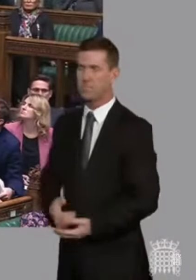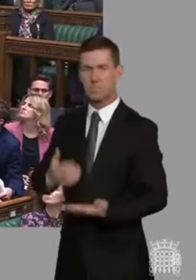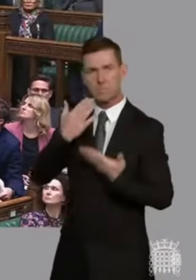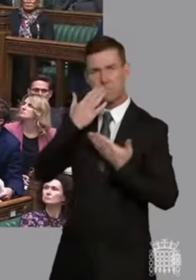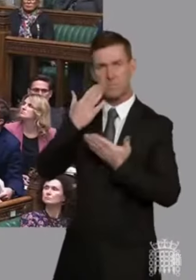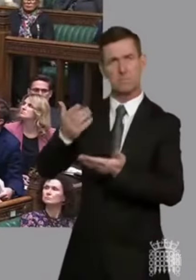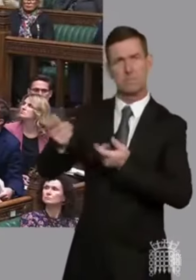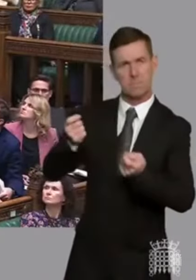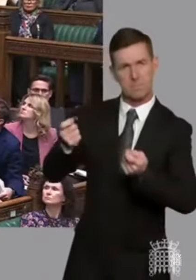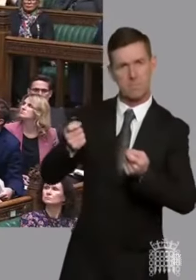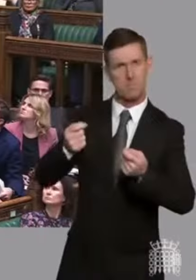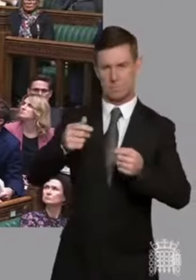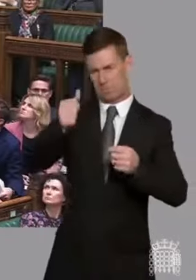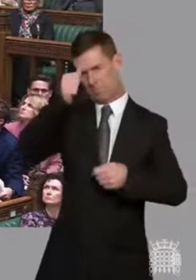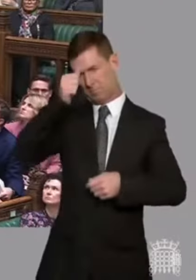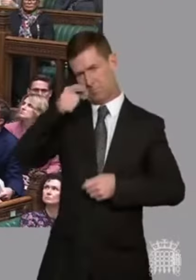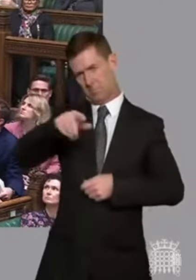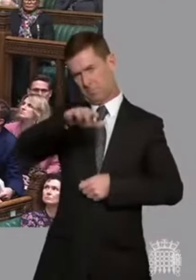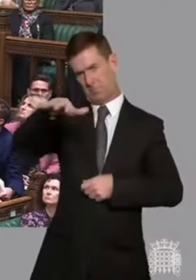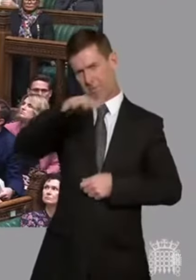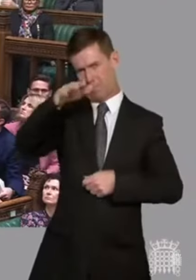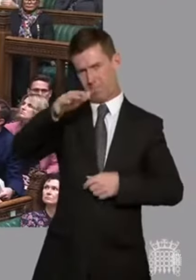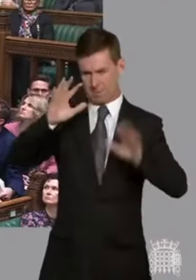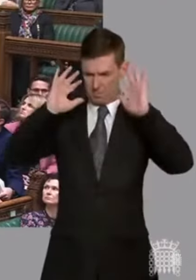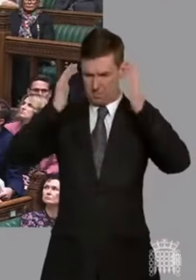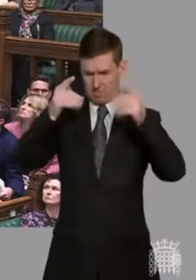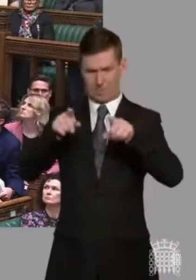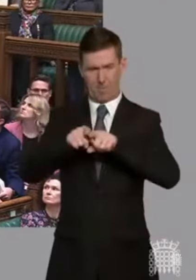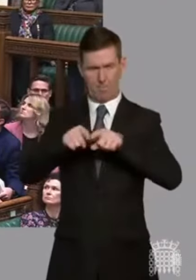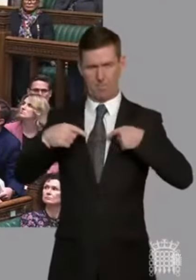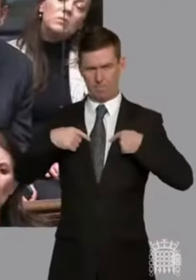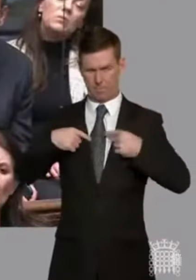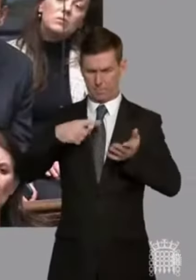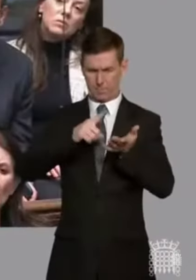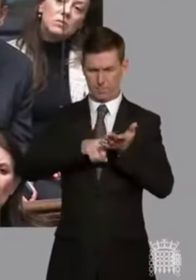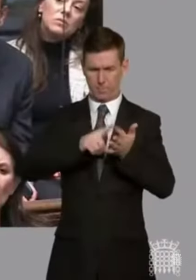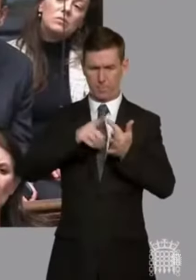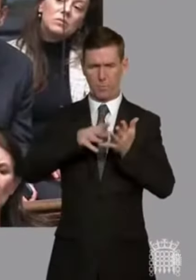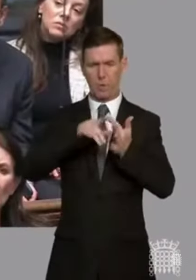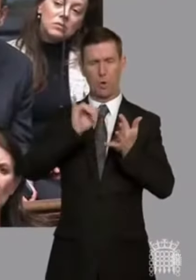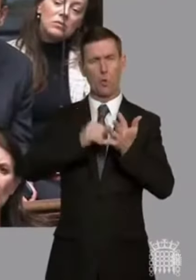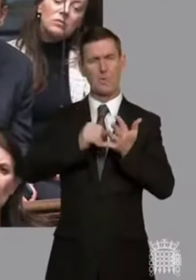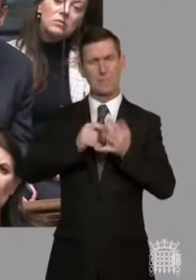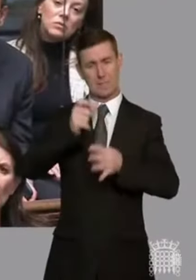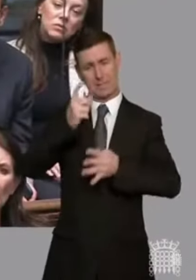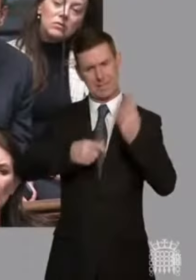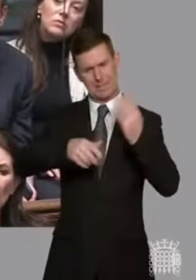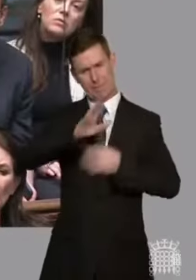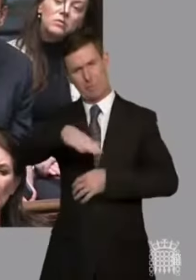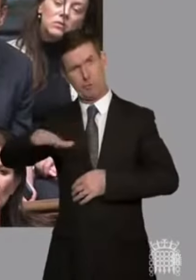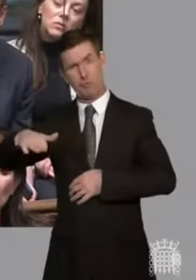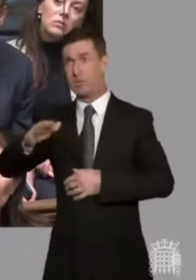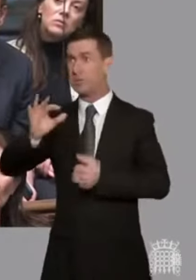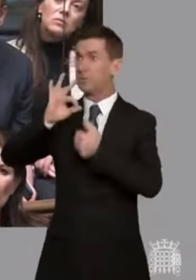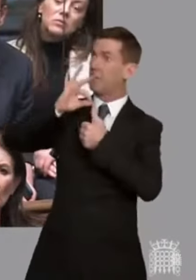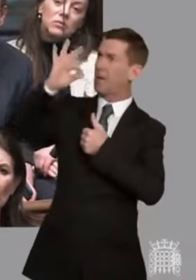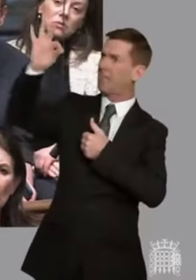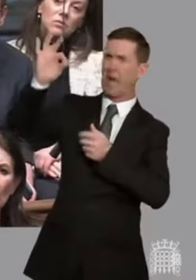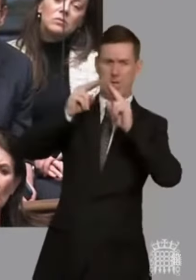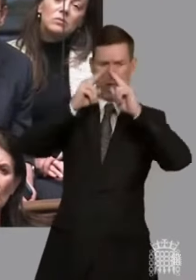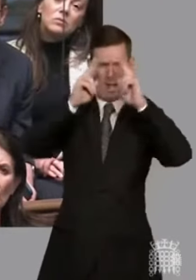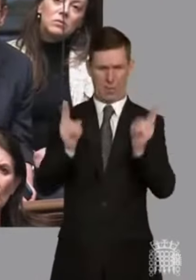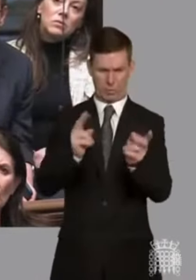with disabled children, face agonising waits for essential adaptations to council housing. In my inbox, I have cases where delays have left people unable to use a